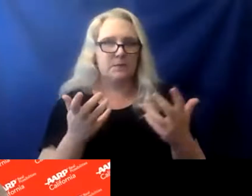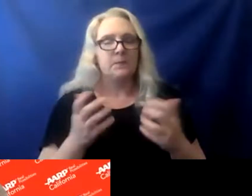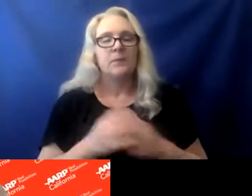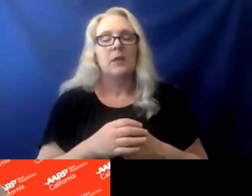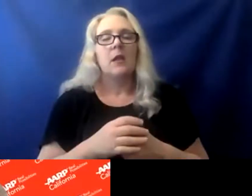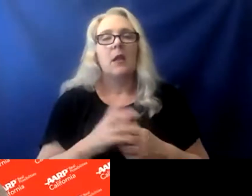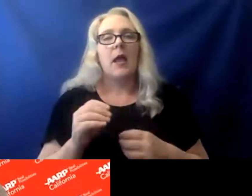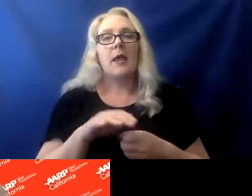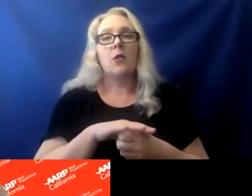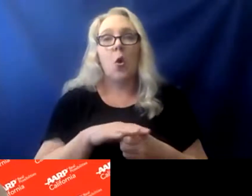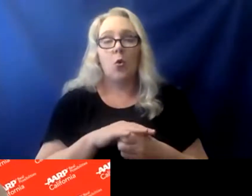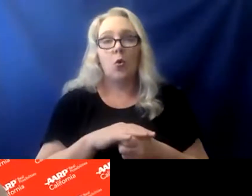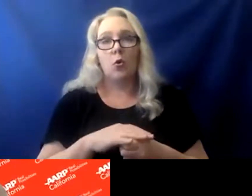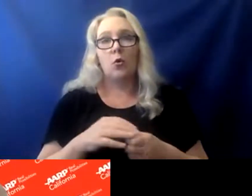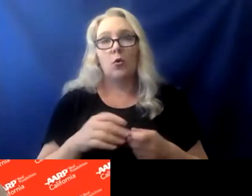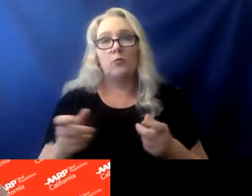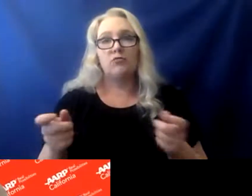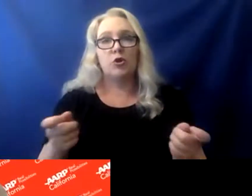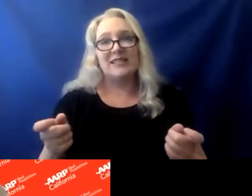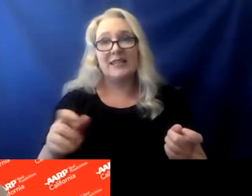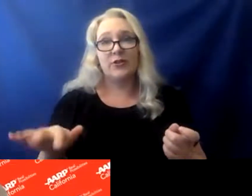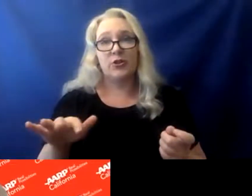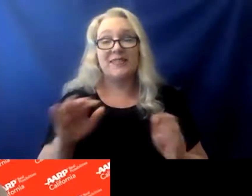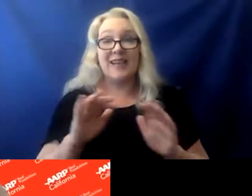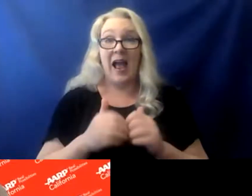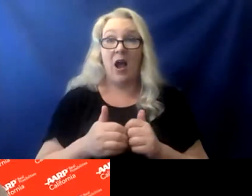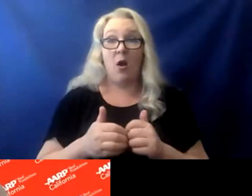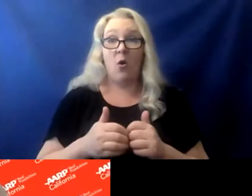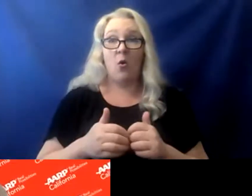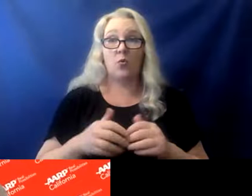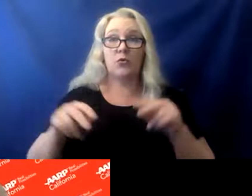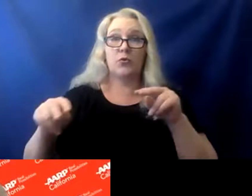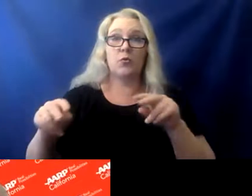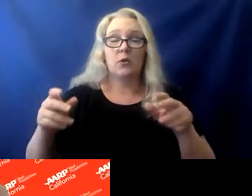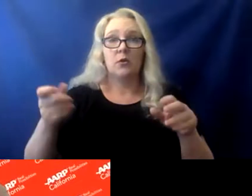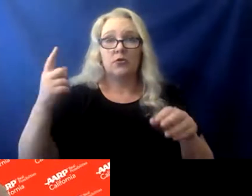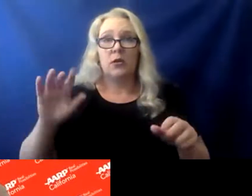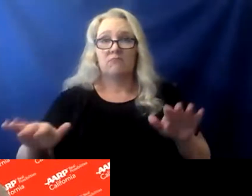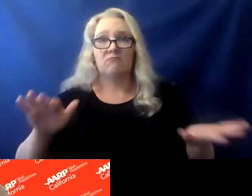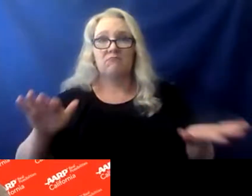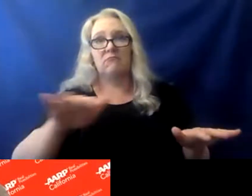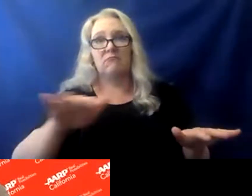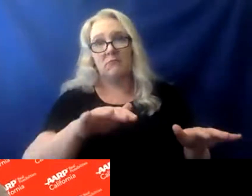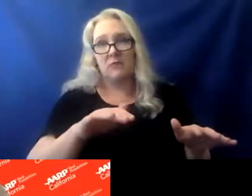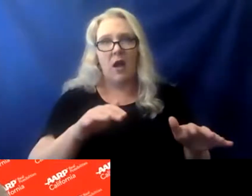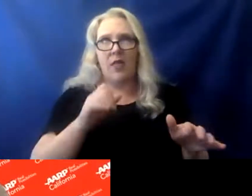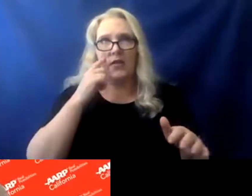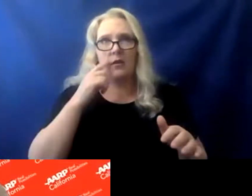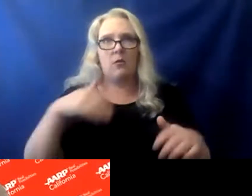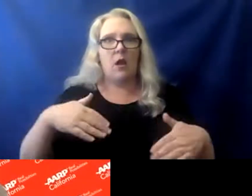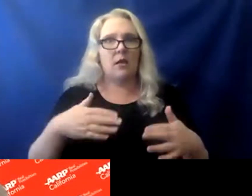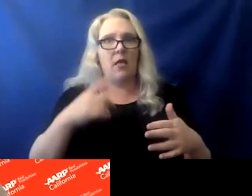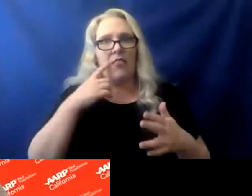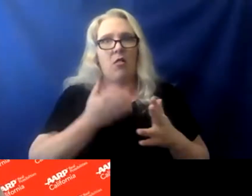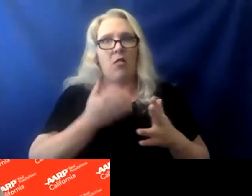local jurisdictions, how to get a handle on it. It's a great question. I think we really have not thought through how we would